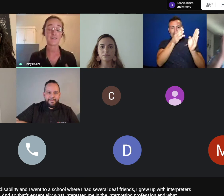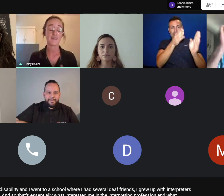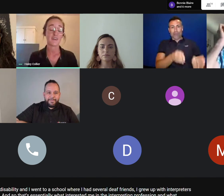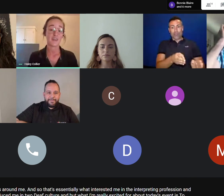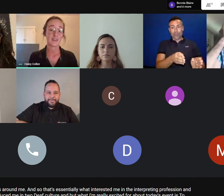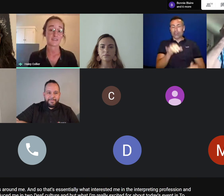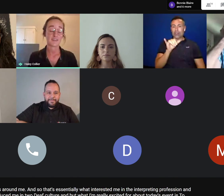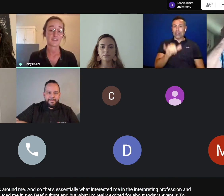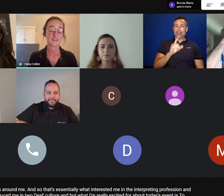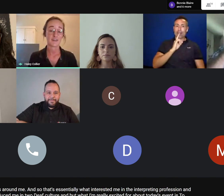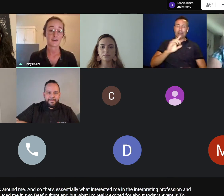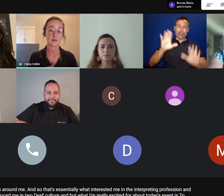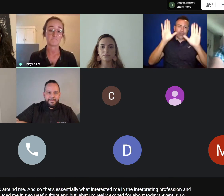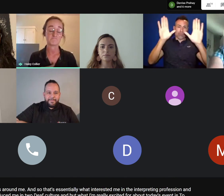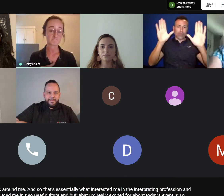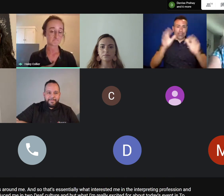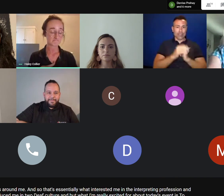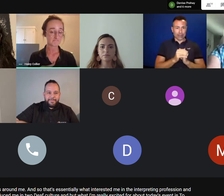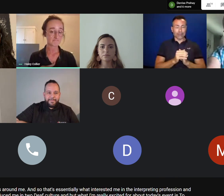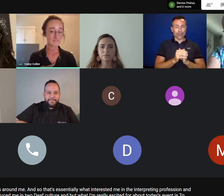amazing thing. And I think